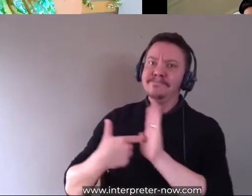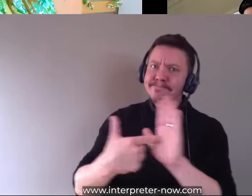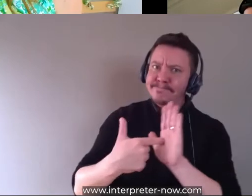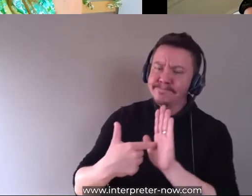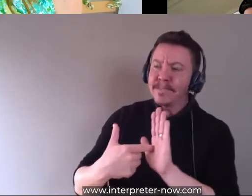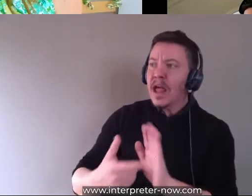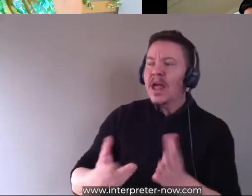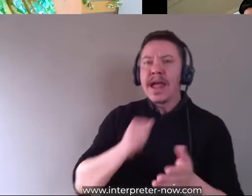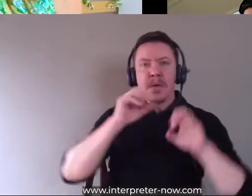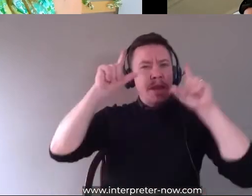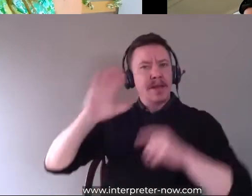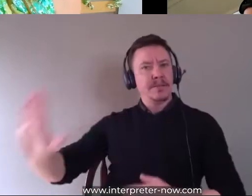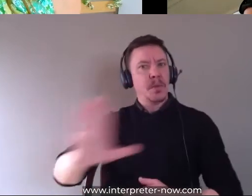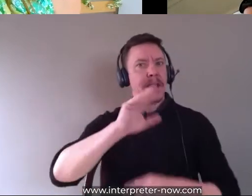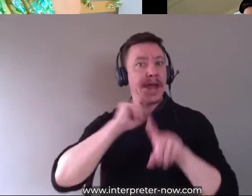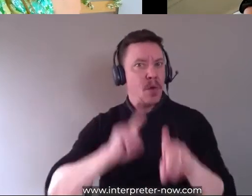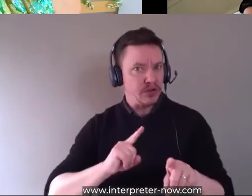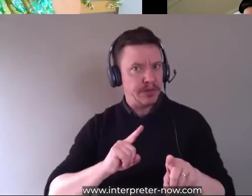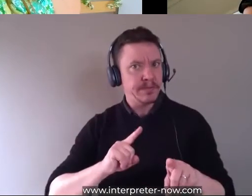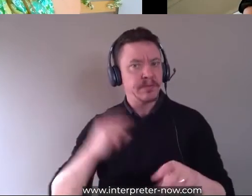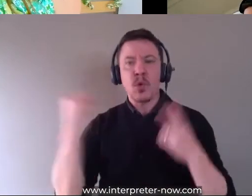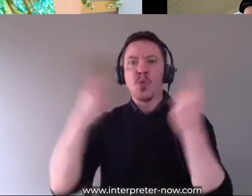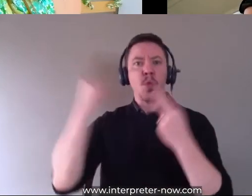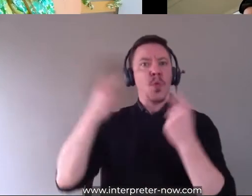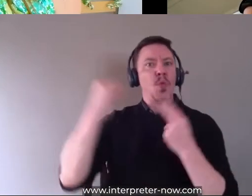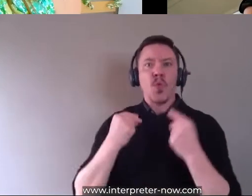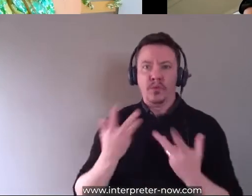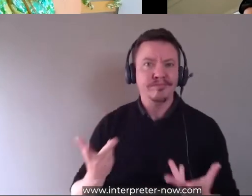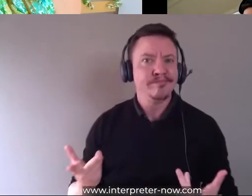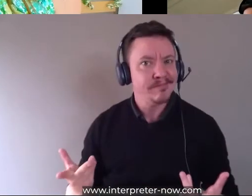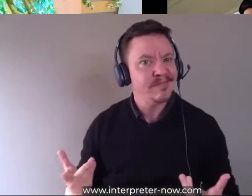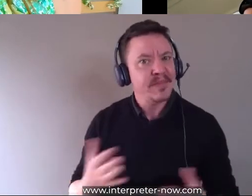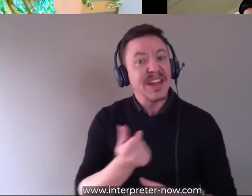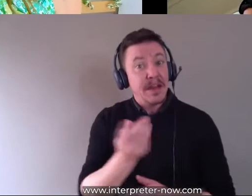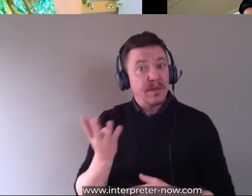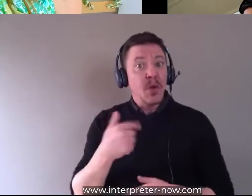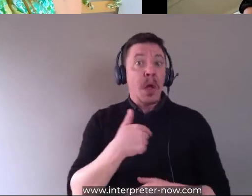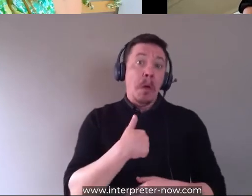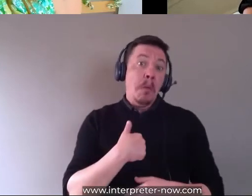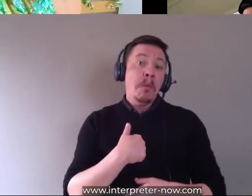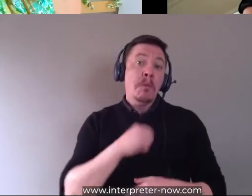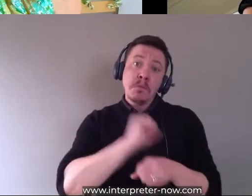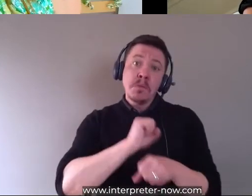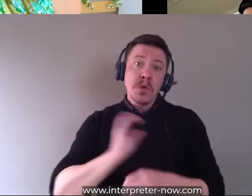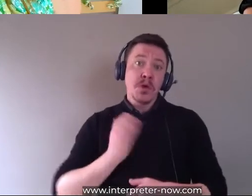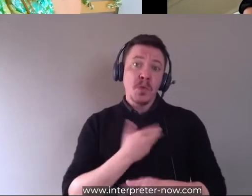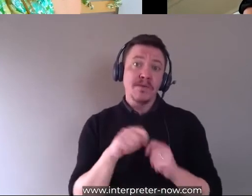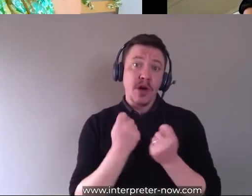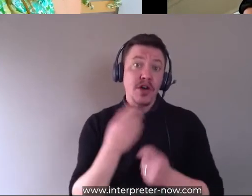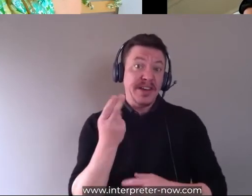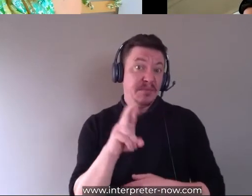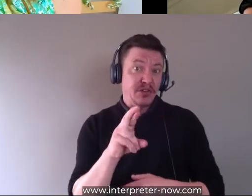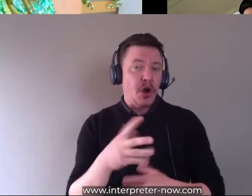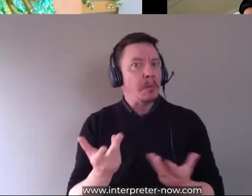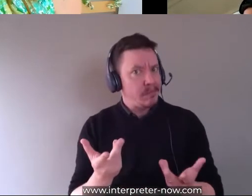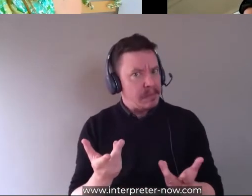at their reaction. I got a lot of no's. Mm-hmm. I got a few, well, you can be our HR lady. I even got